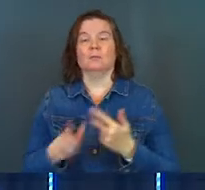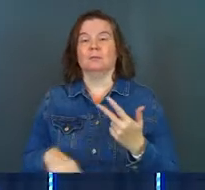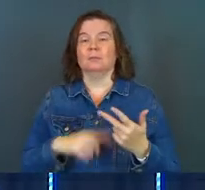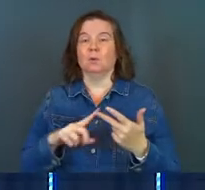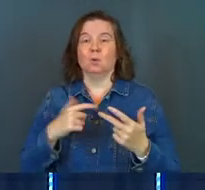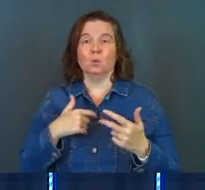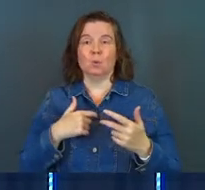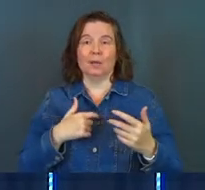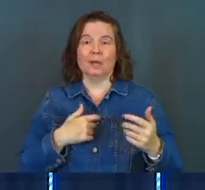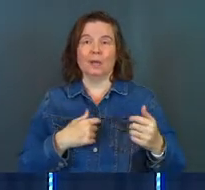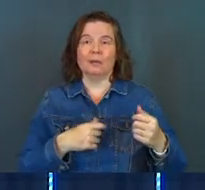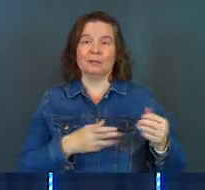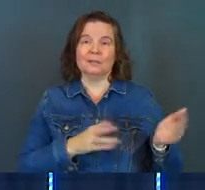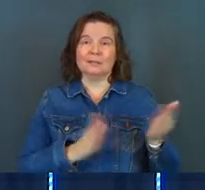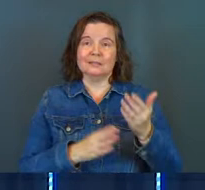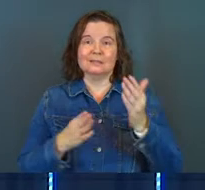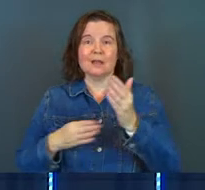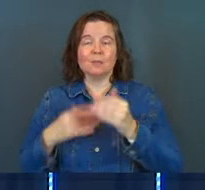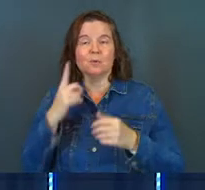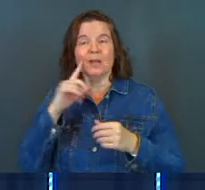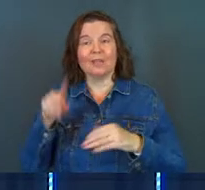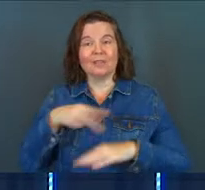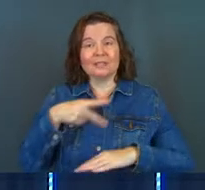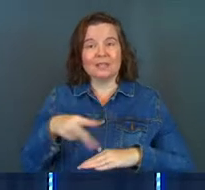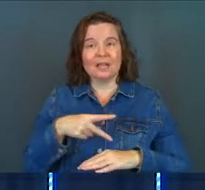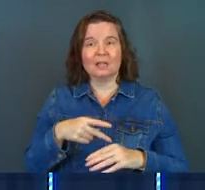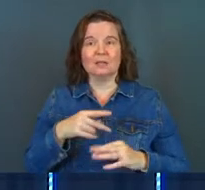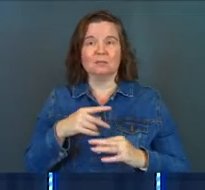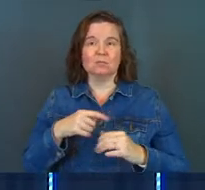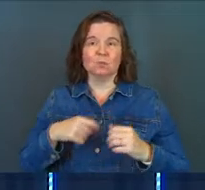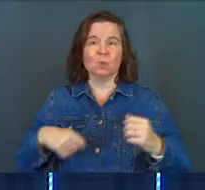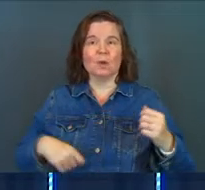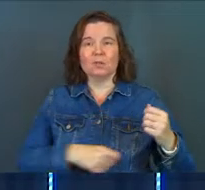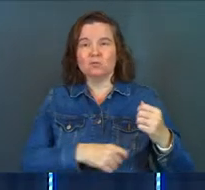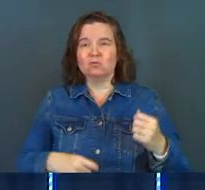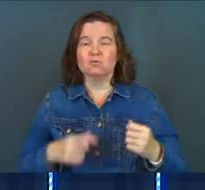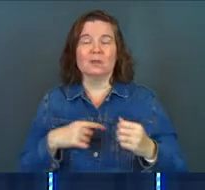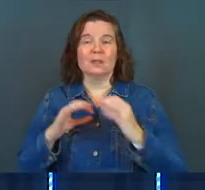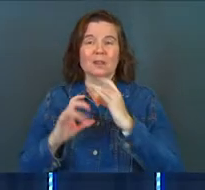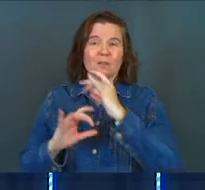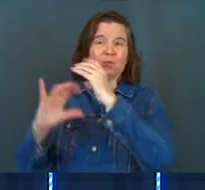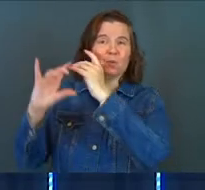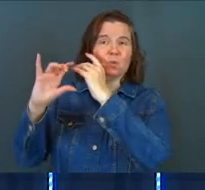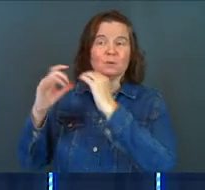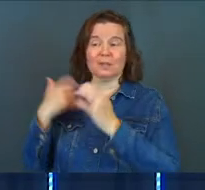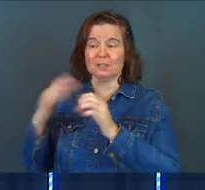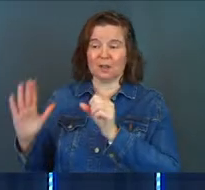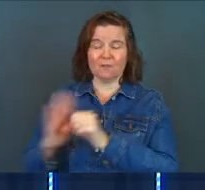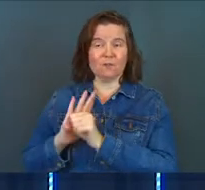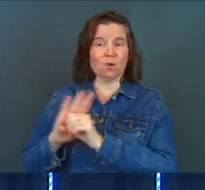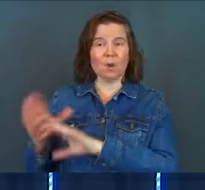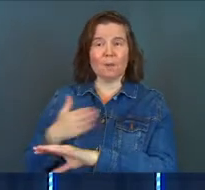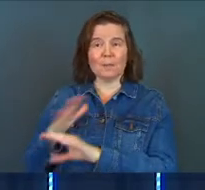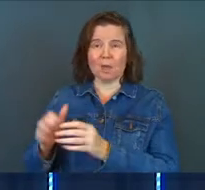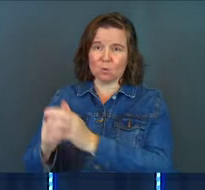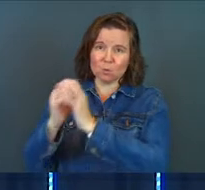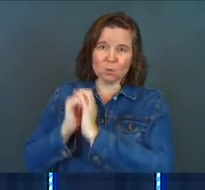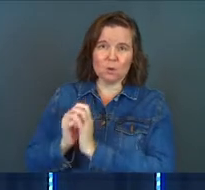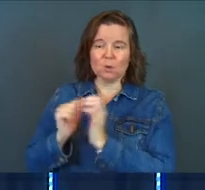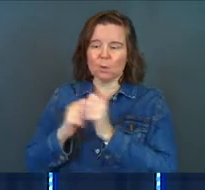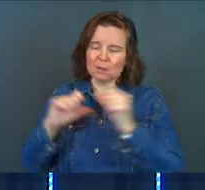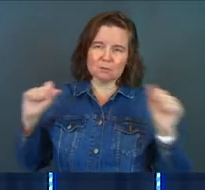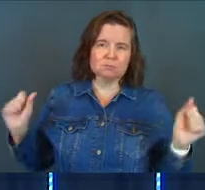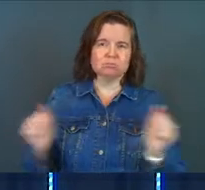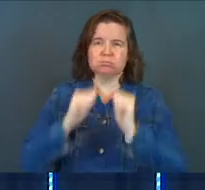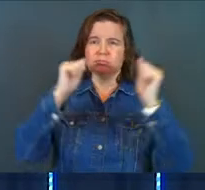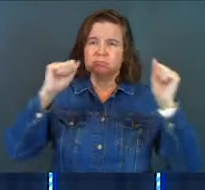him with the tambourine and the dancing. Praise him with the strings and the flutes. This is a full band worship. Praise or halal him with the clash